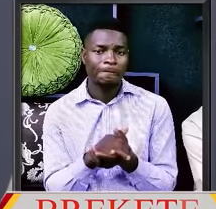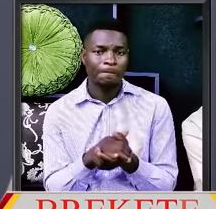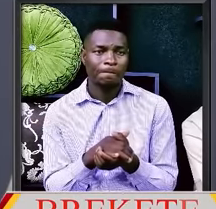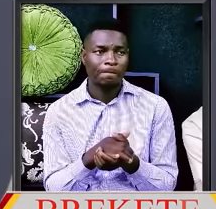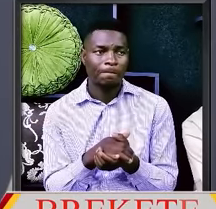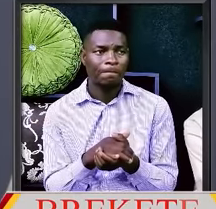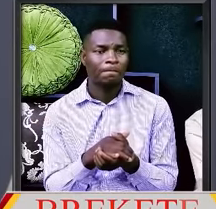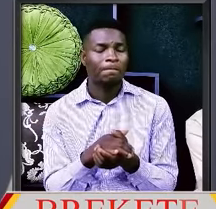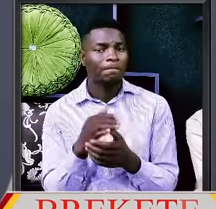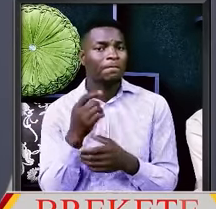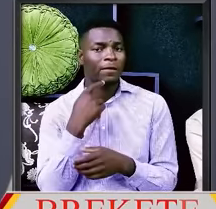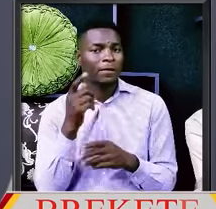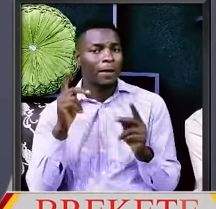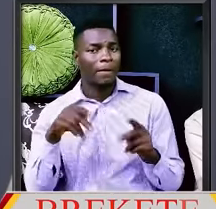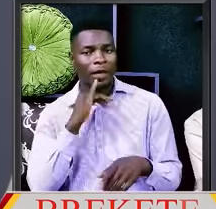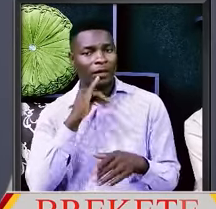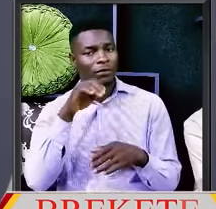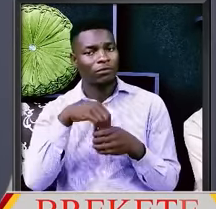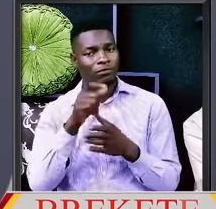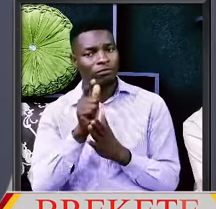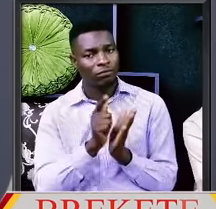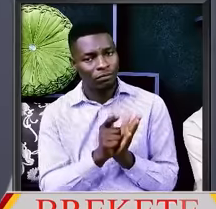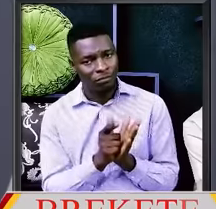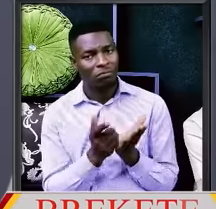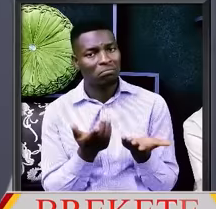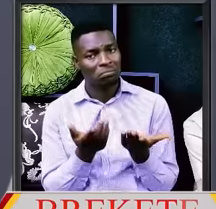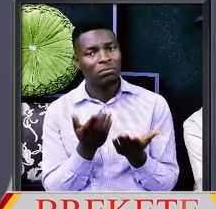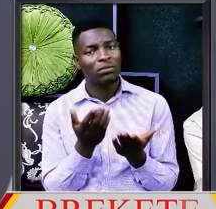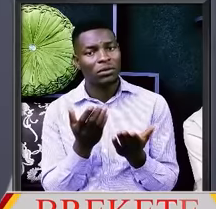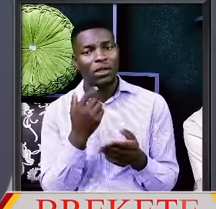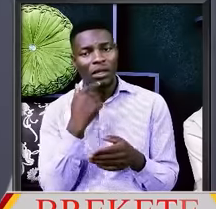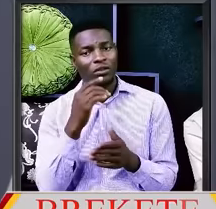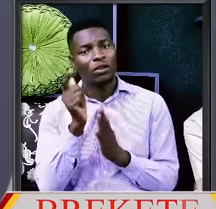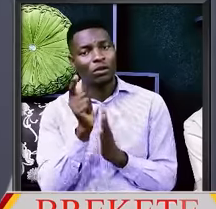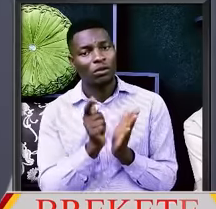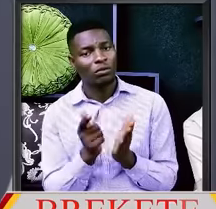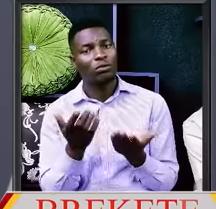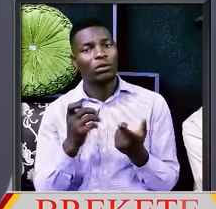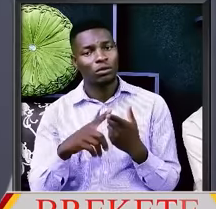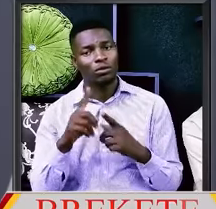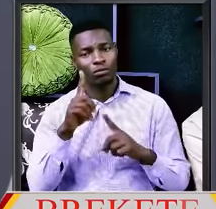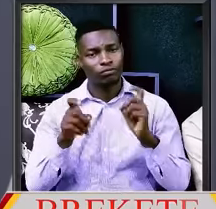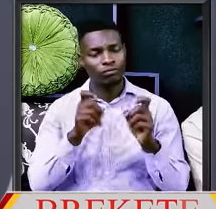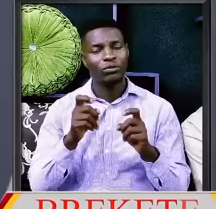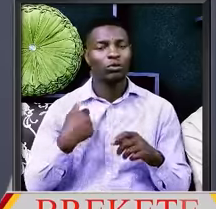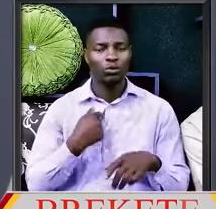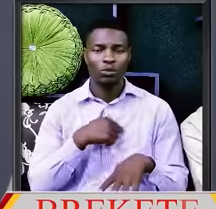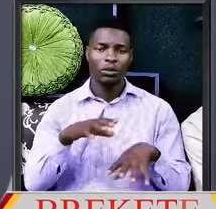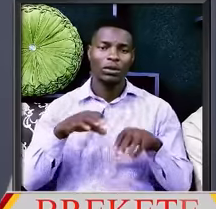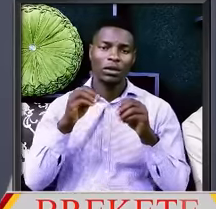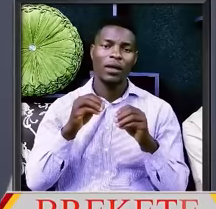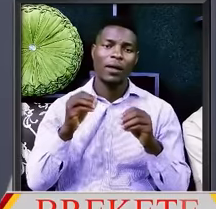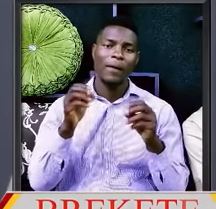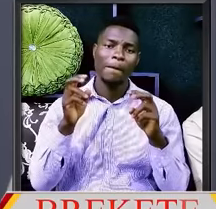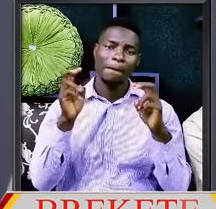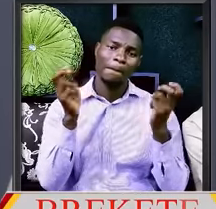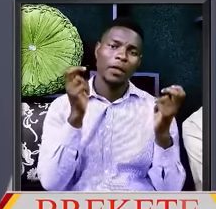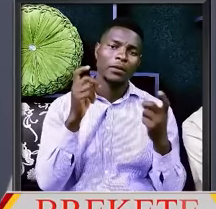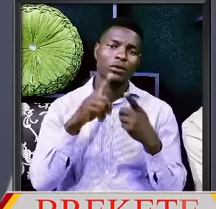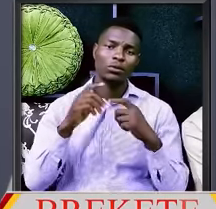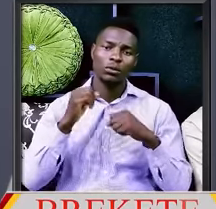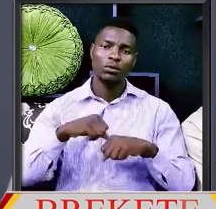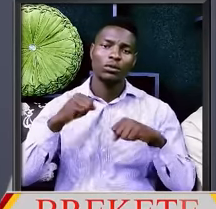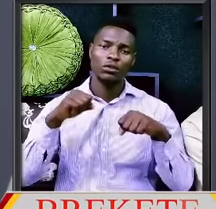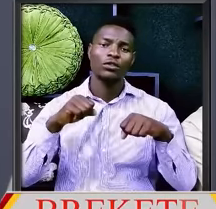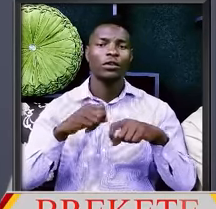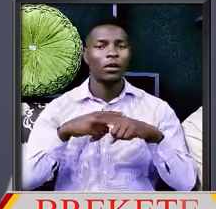won't intimidate us. You don't carry the matter, tell chief, no do anything. So that man,